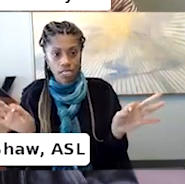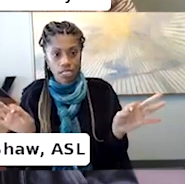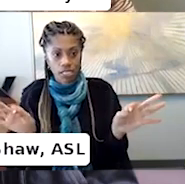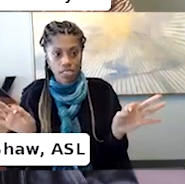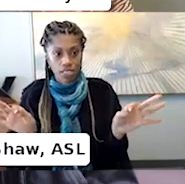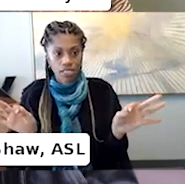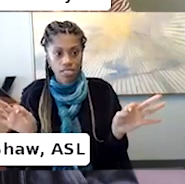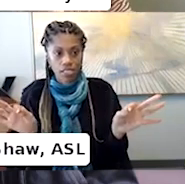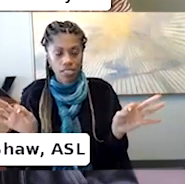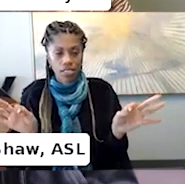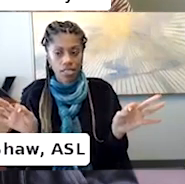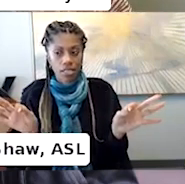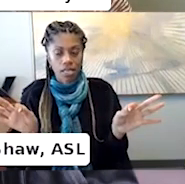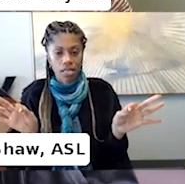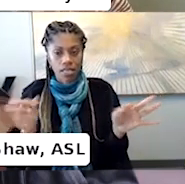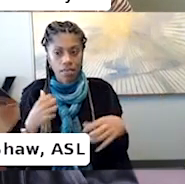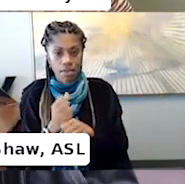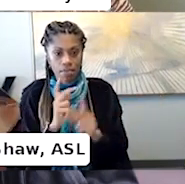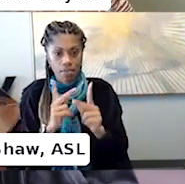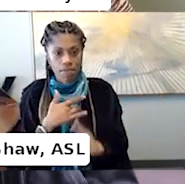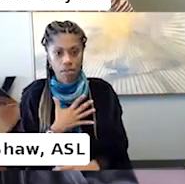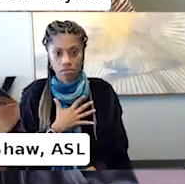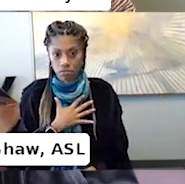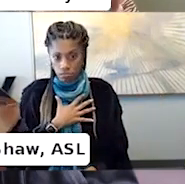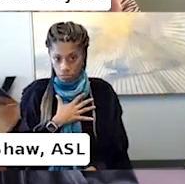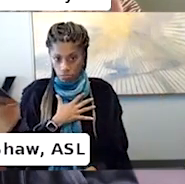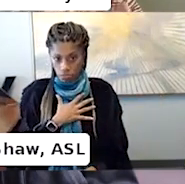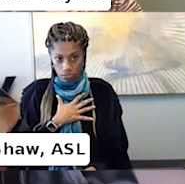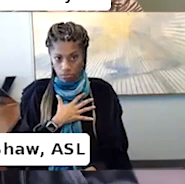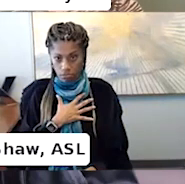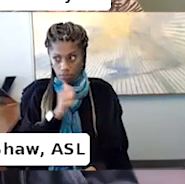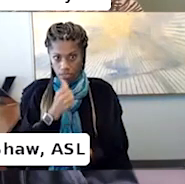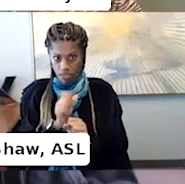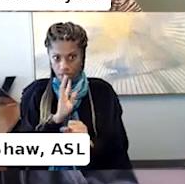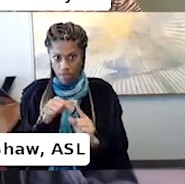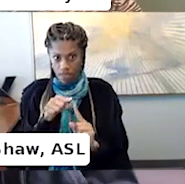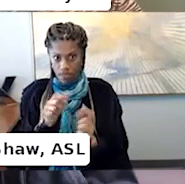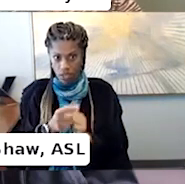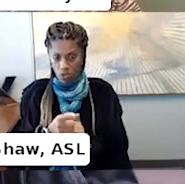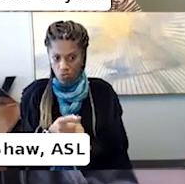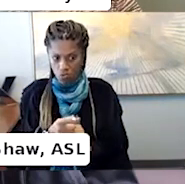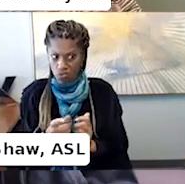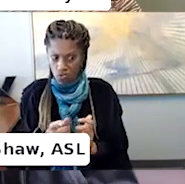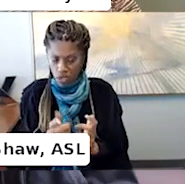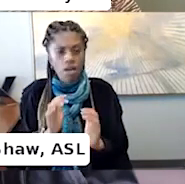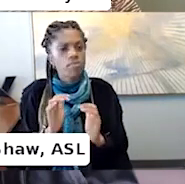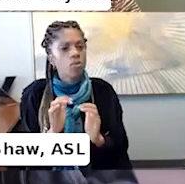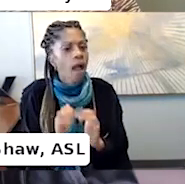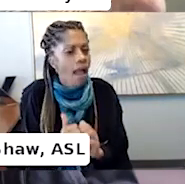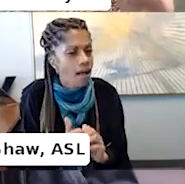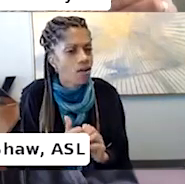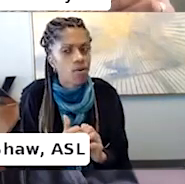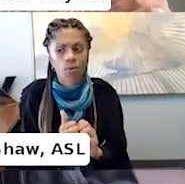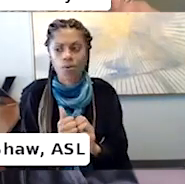hairs up and make people feel unsafe in these spaces. So how have we gone about, number